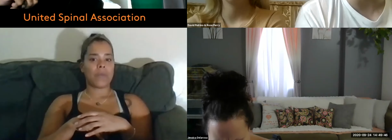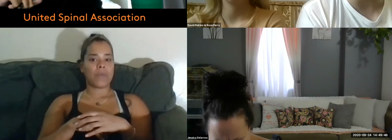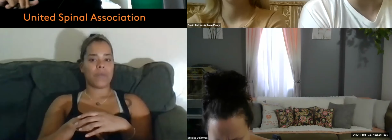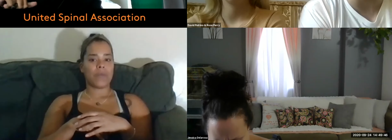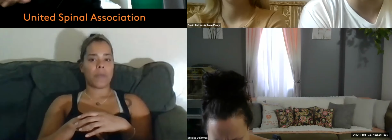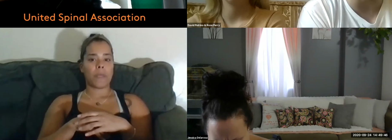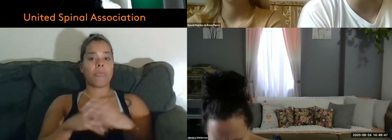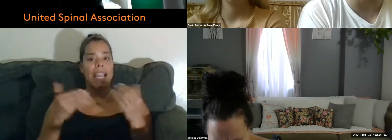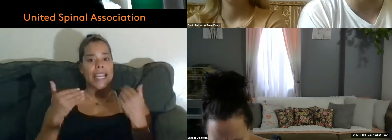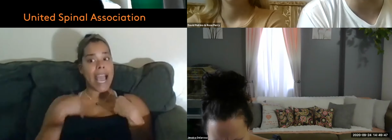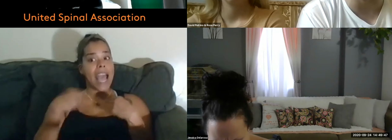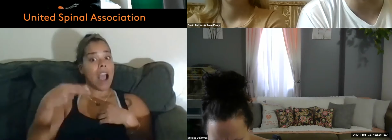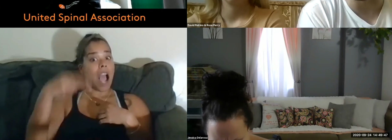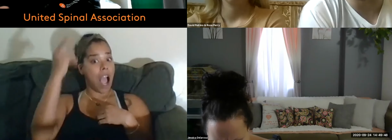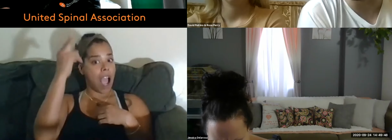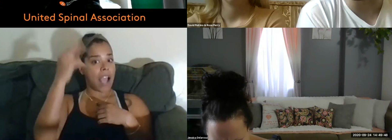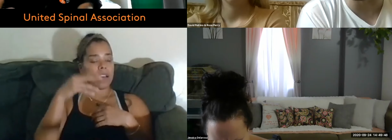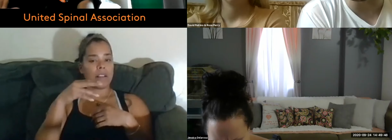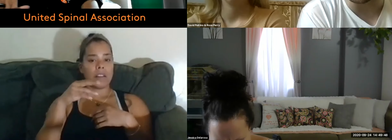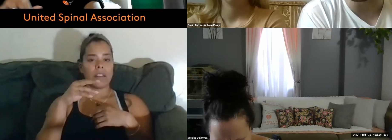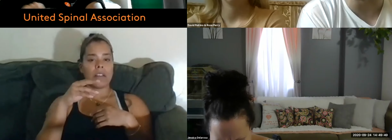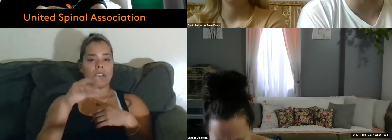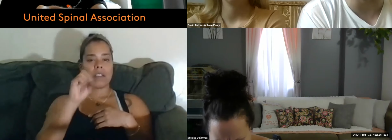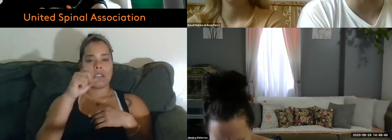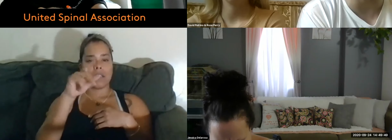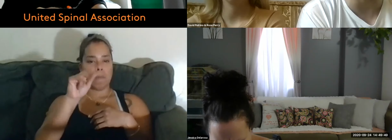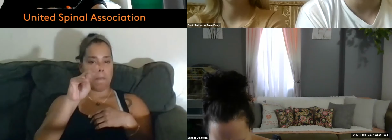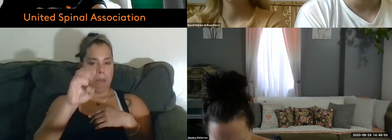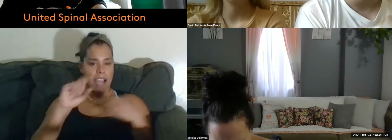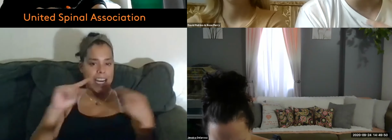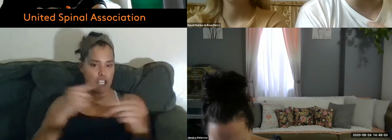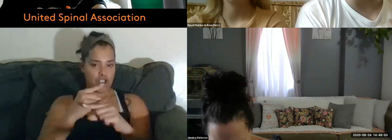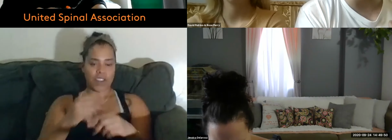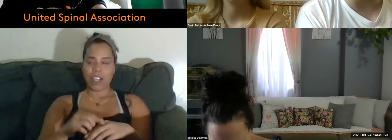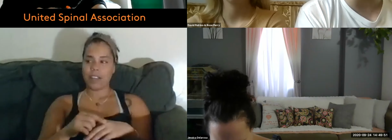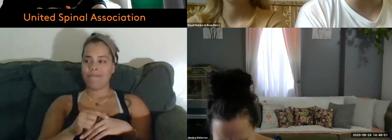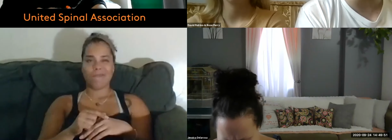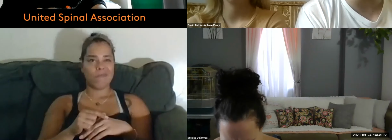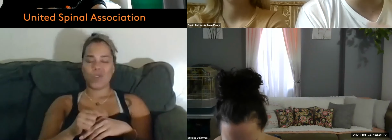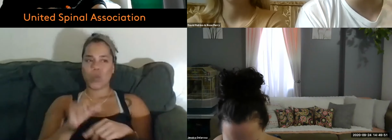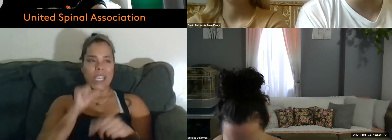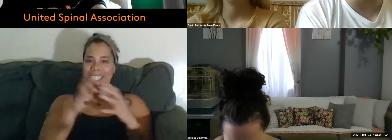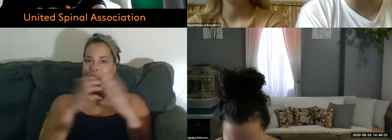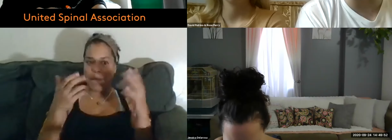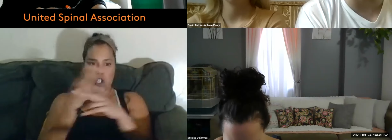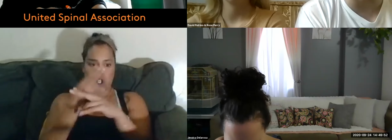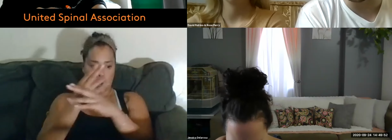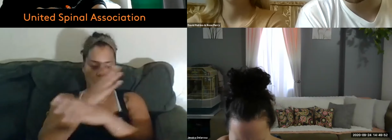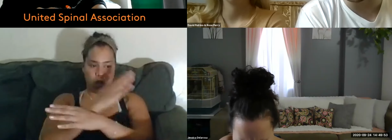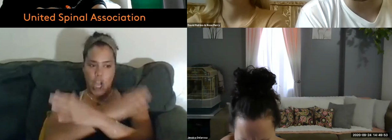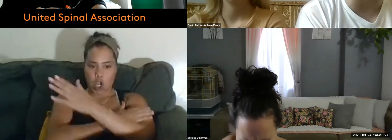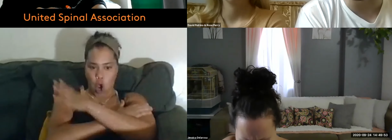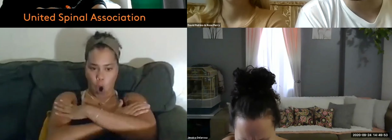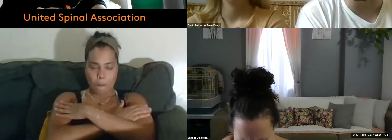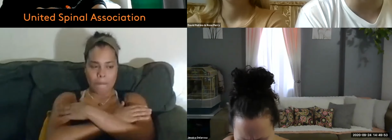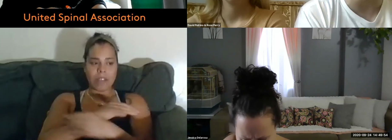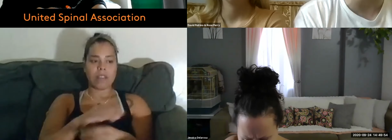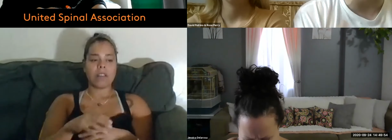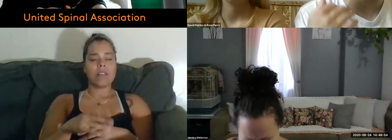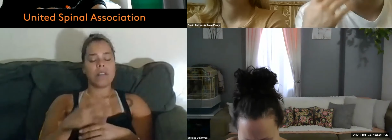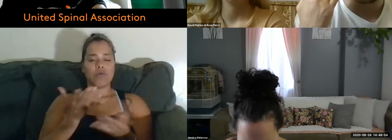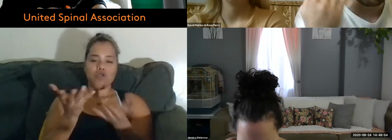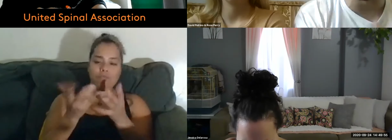spinal cord injury, so he didn't have so much use of his arms. And we started talking. I was like, well, what do